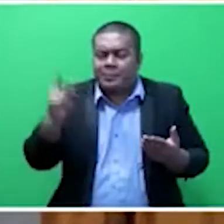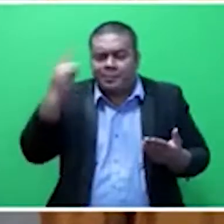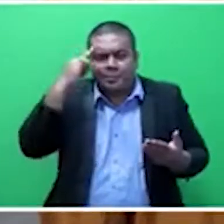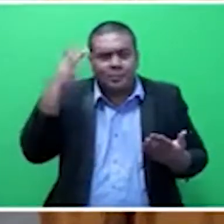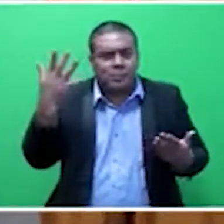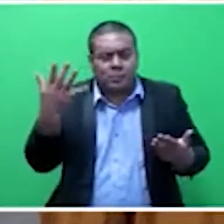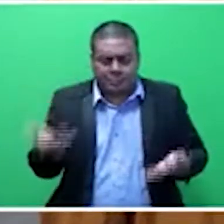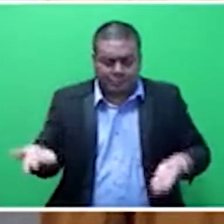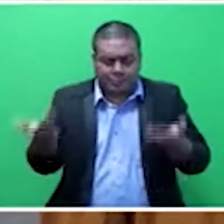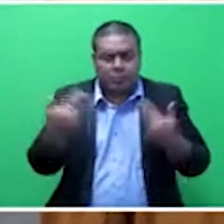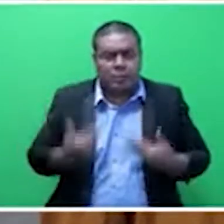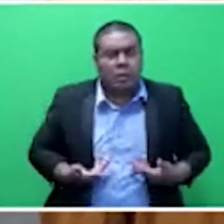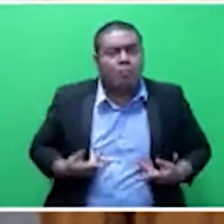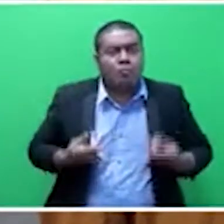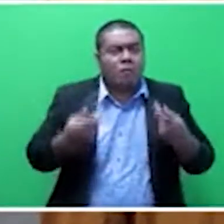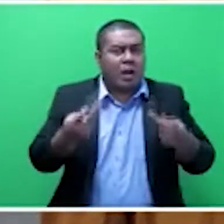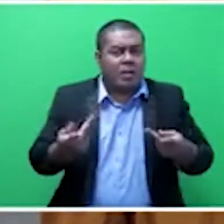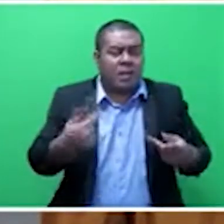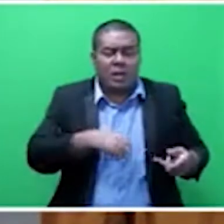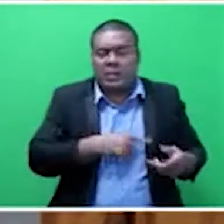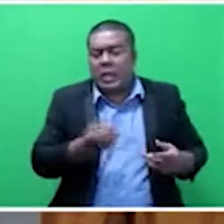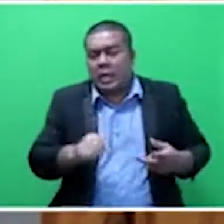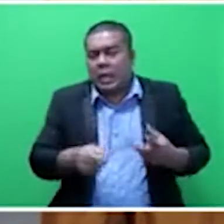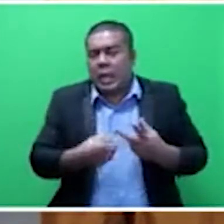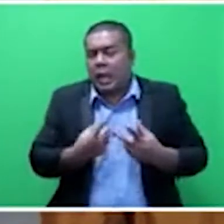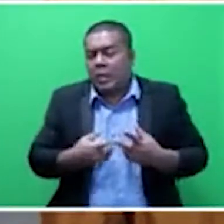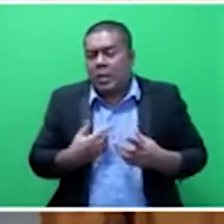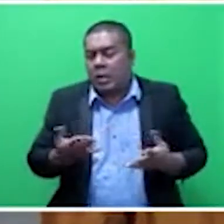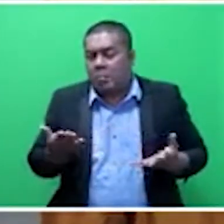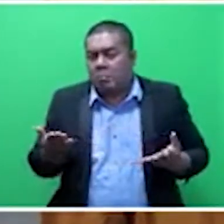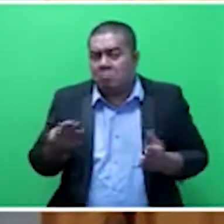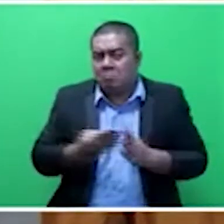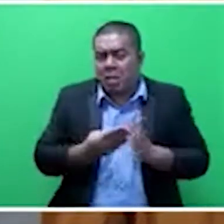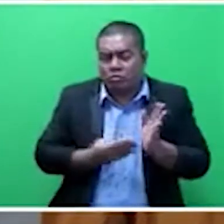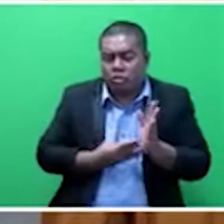or providing any alternative budget to our Minister for Economy?